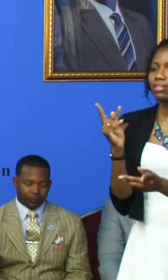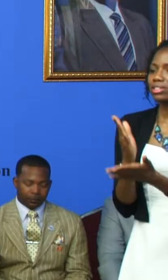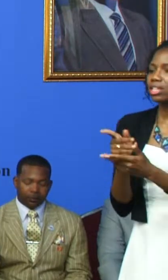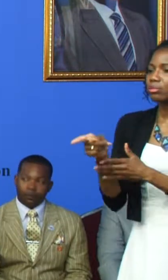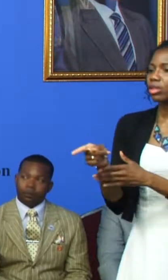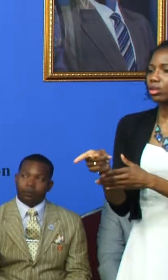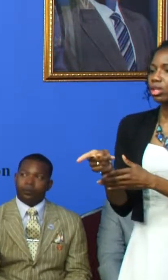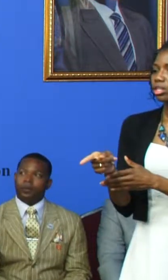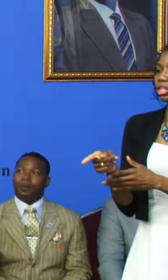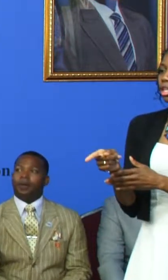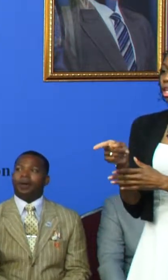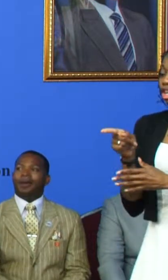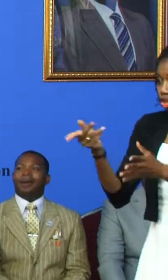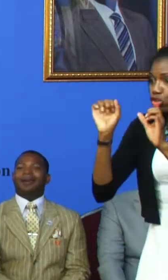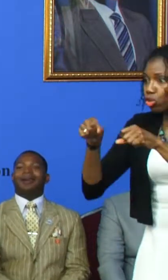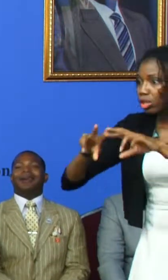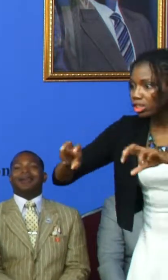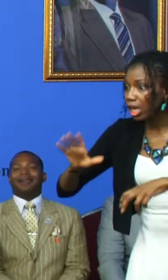everything, but don't go in the trunk.